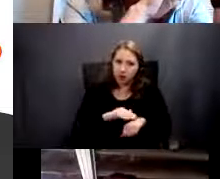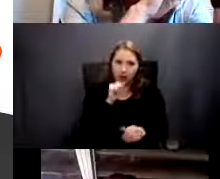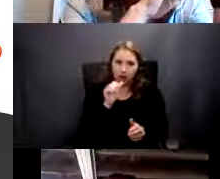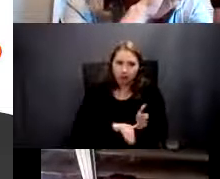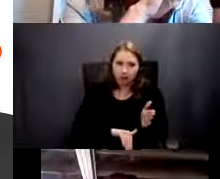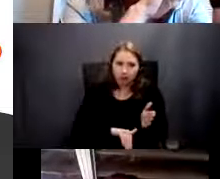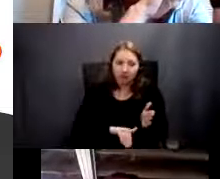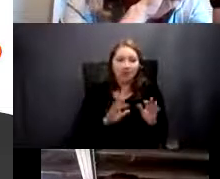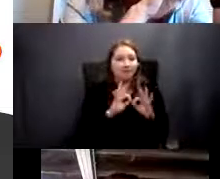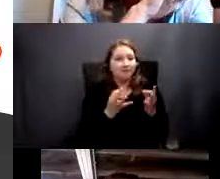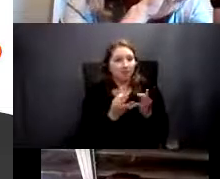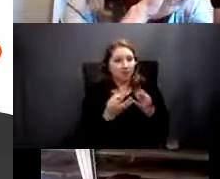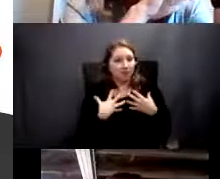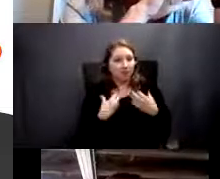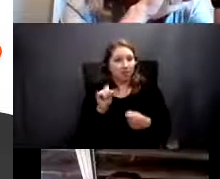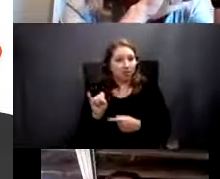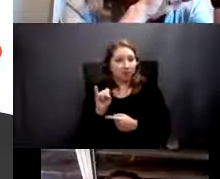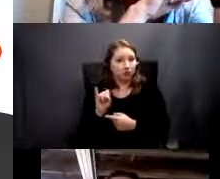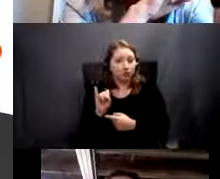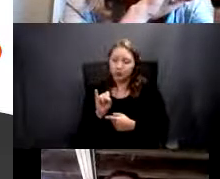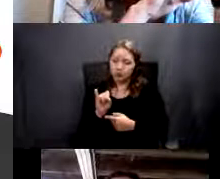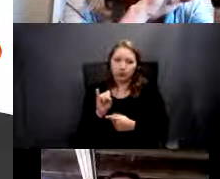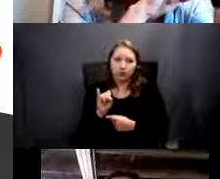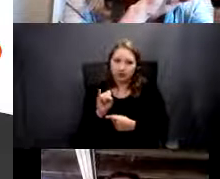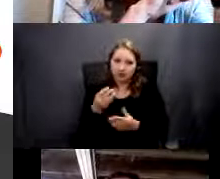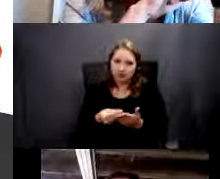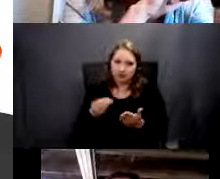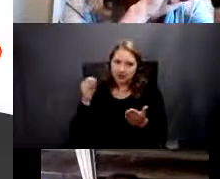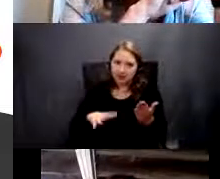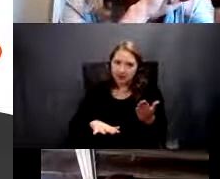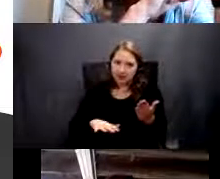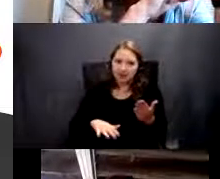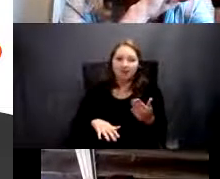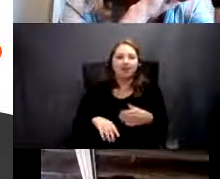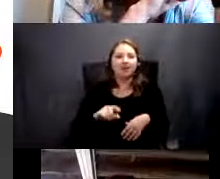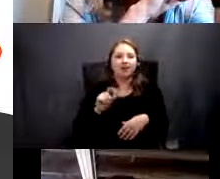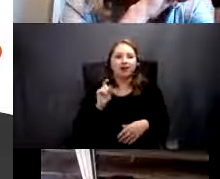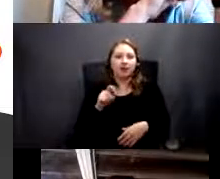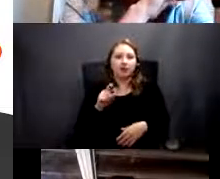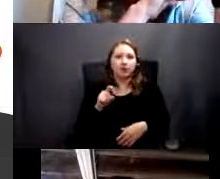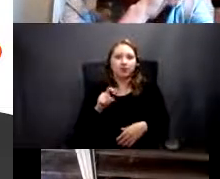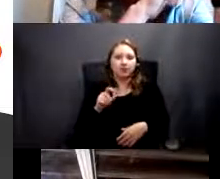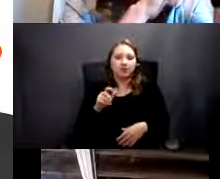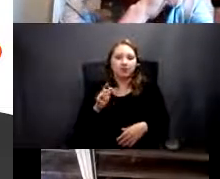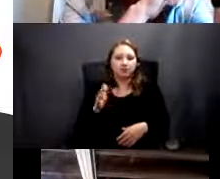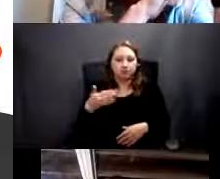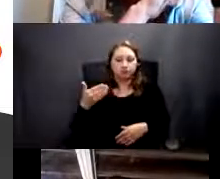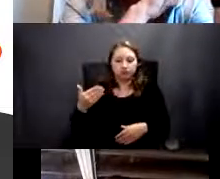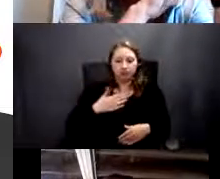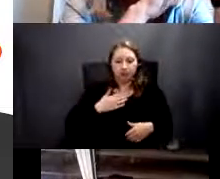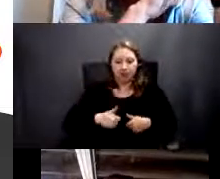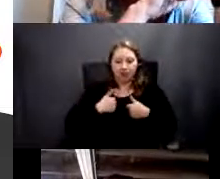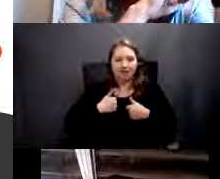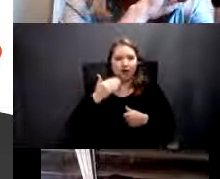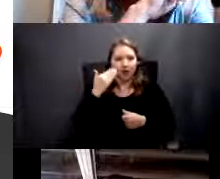health insurance is quite expensive. So I had to get to a point where I knew I have to make X amount